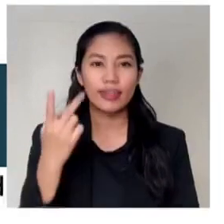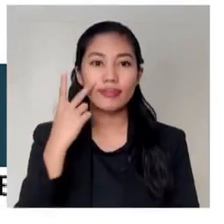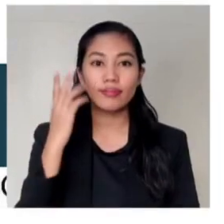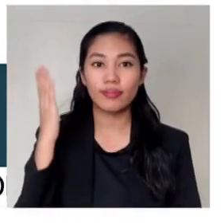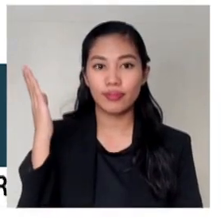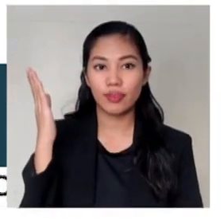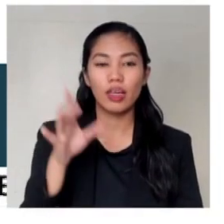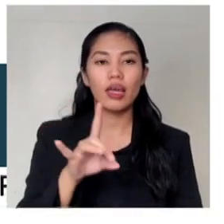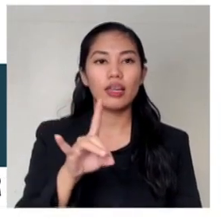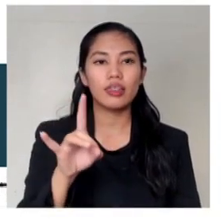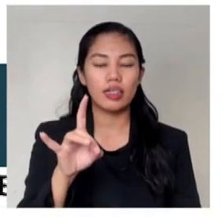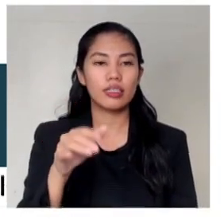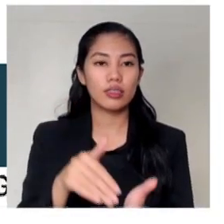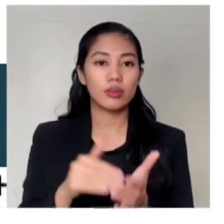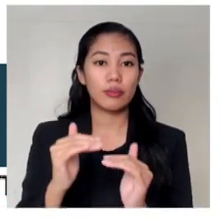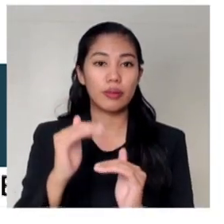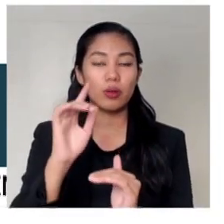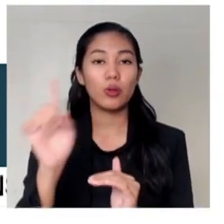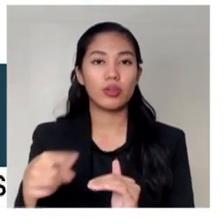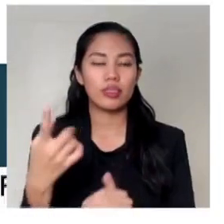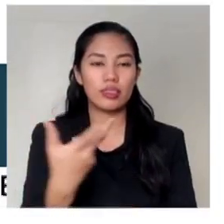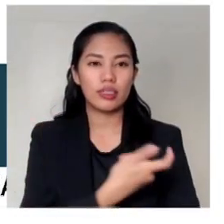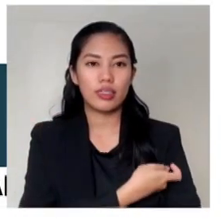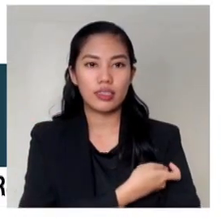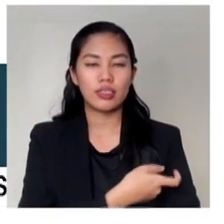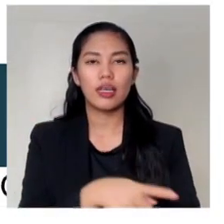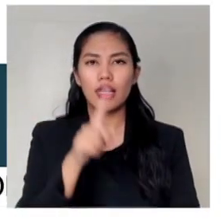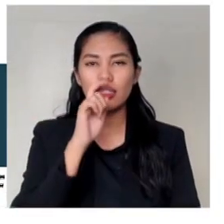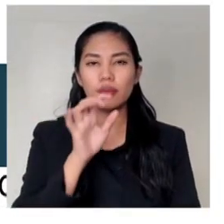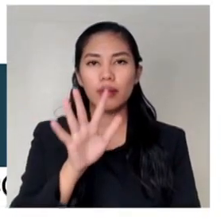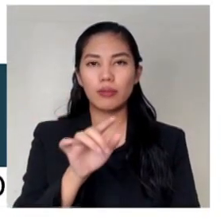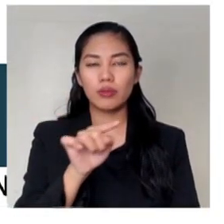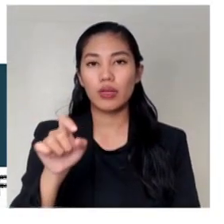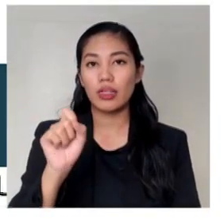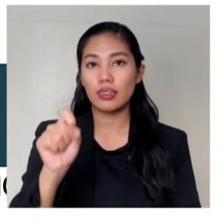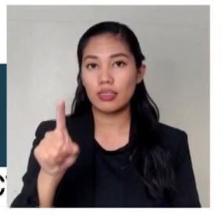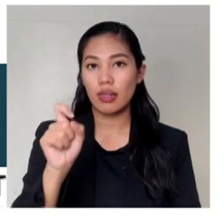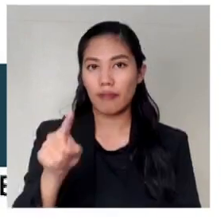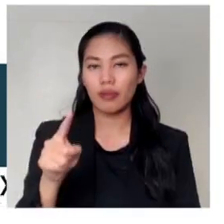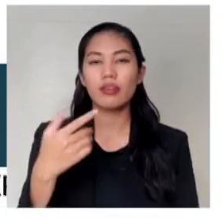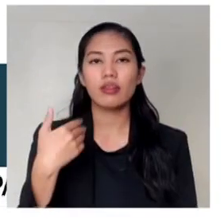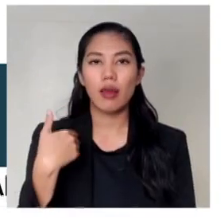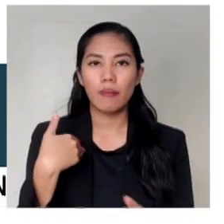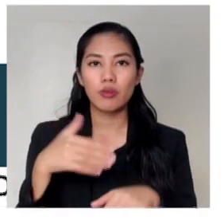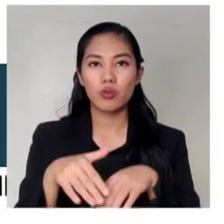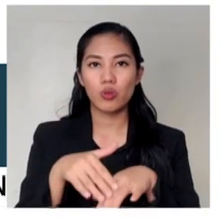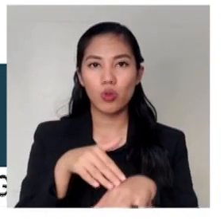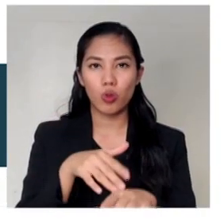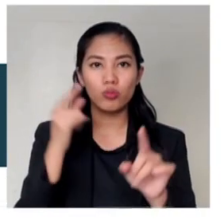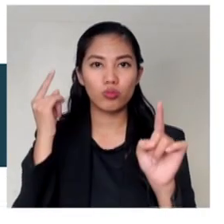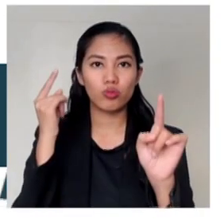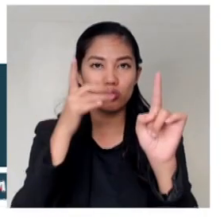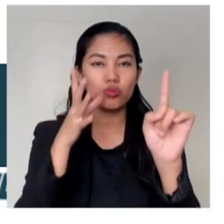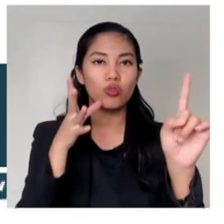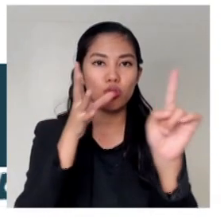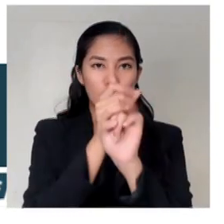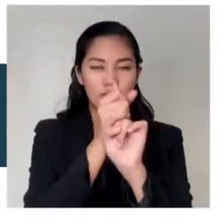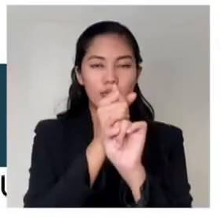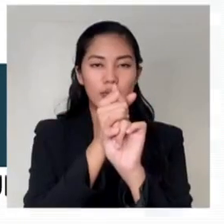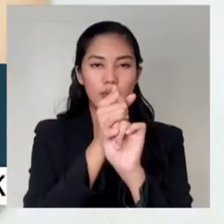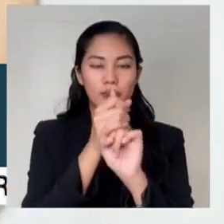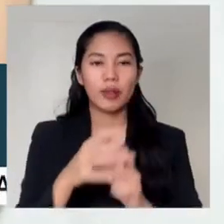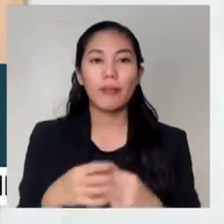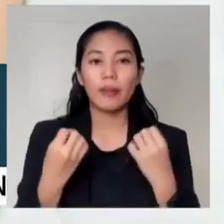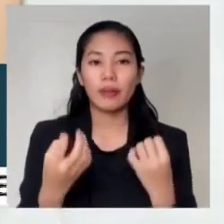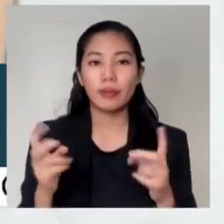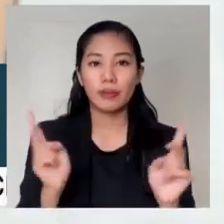jabs. Vaccinations for children aged 5 to 11 have also slowed down. The DOH says many individuals have lost their interest